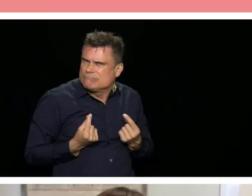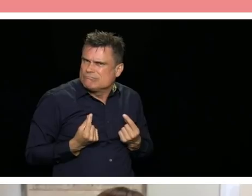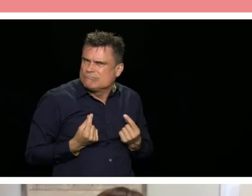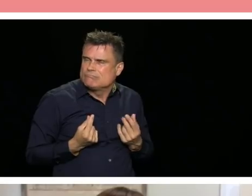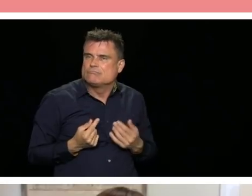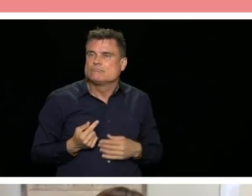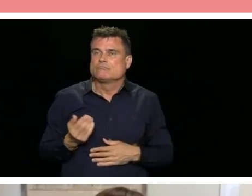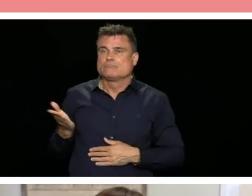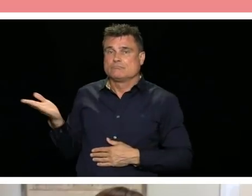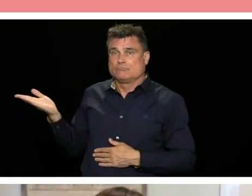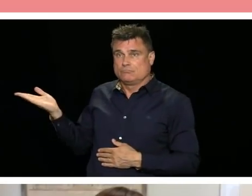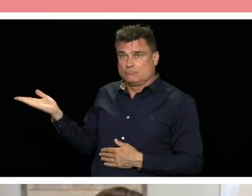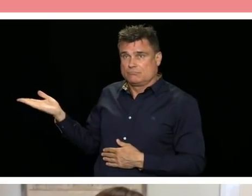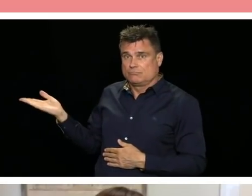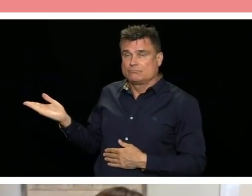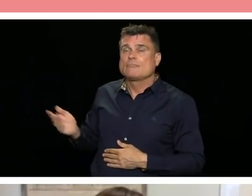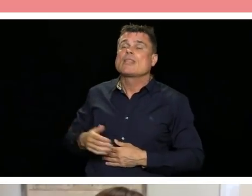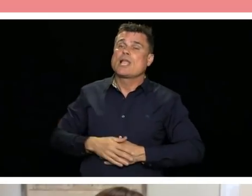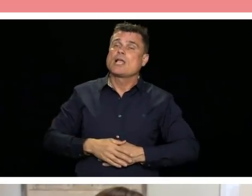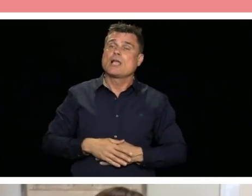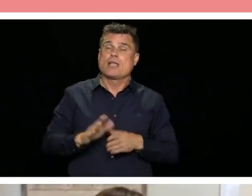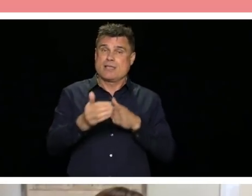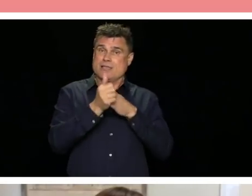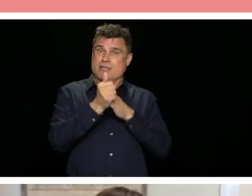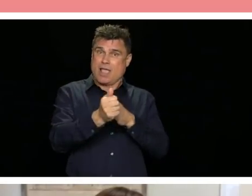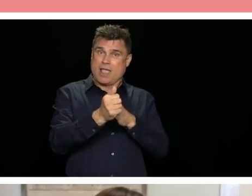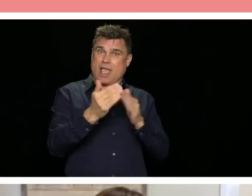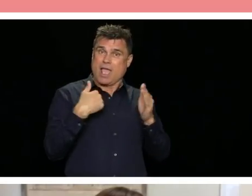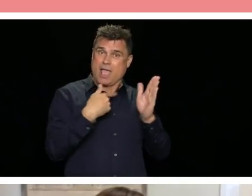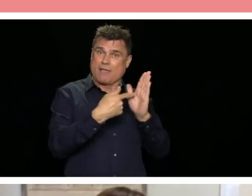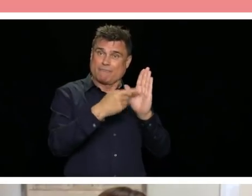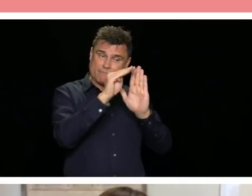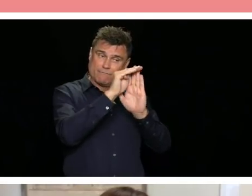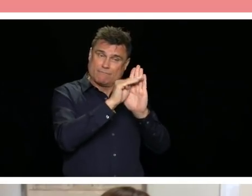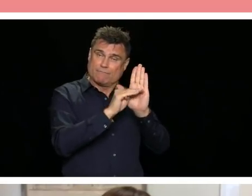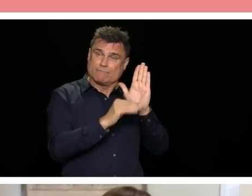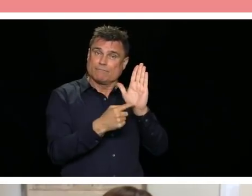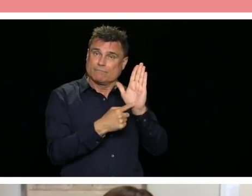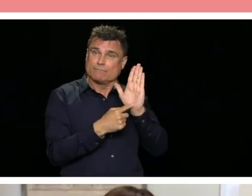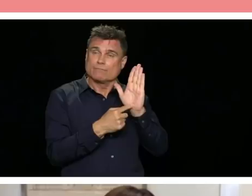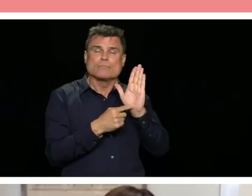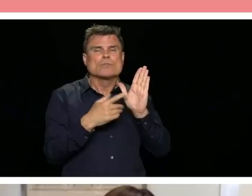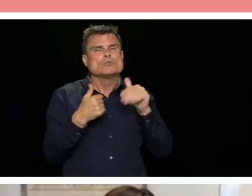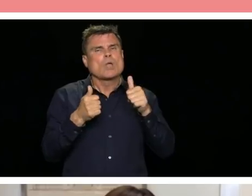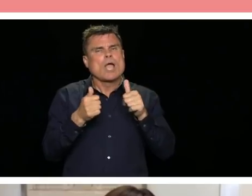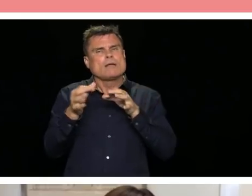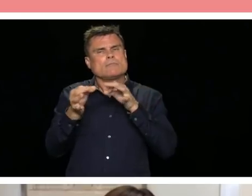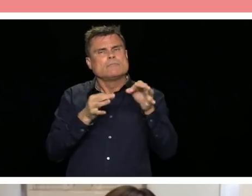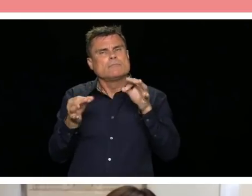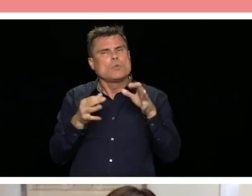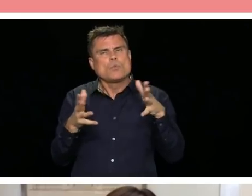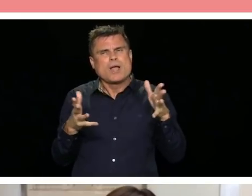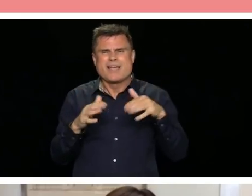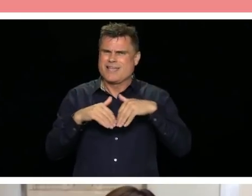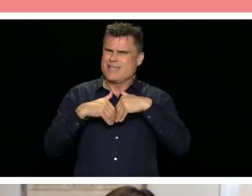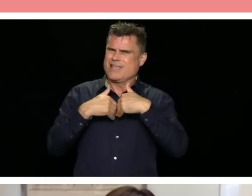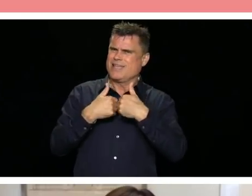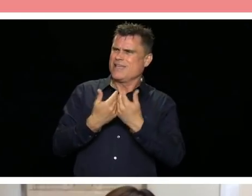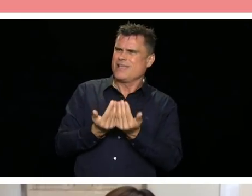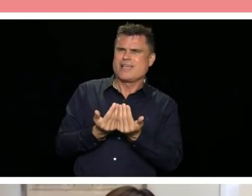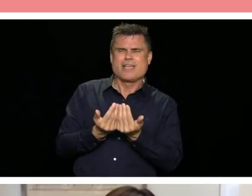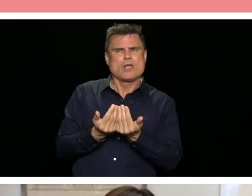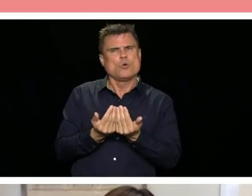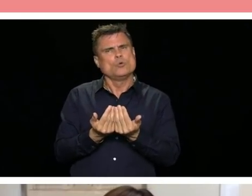help keep physical contact between children, will keep children from passing